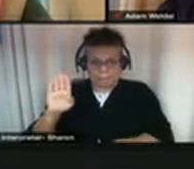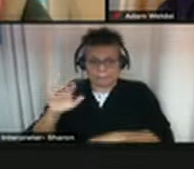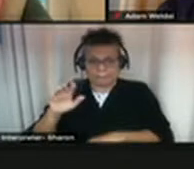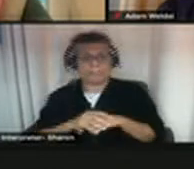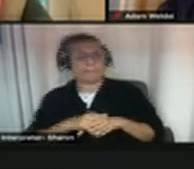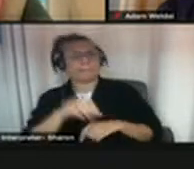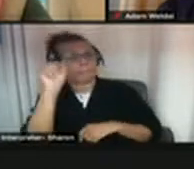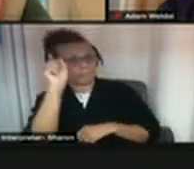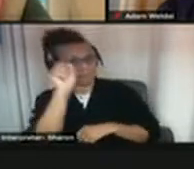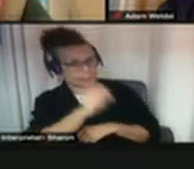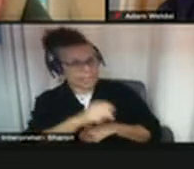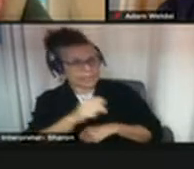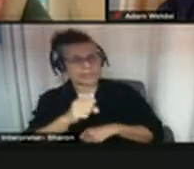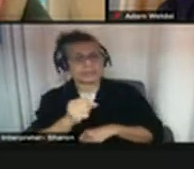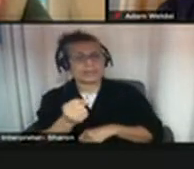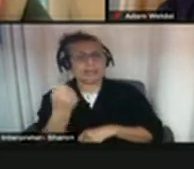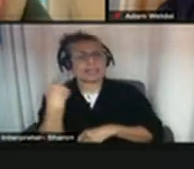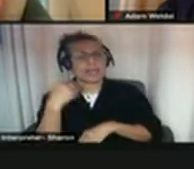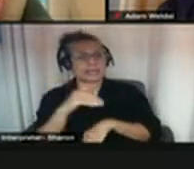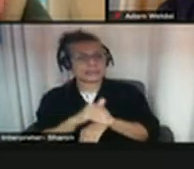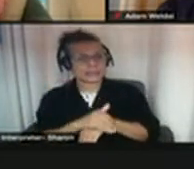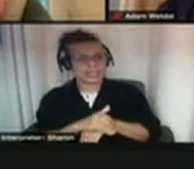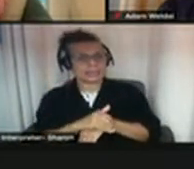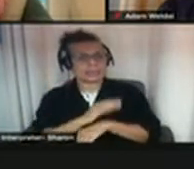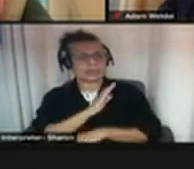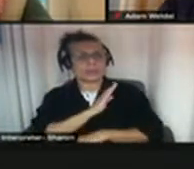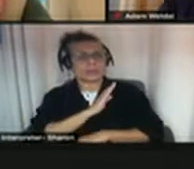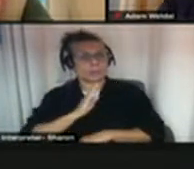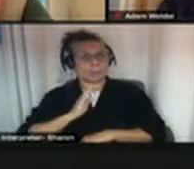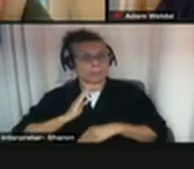Last night, the Board of Health met at